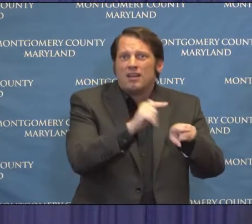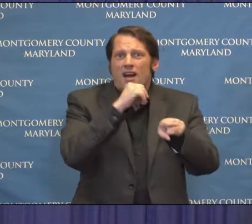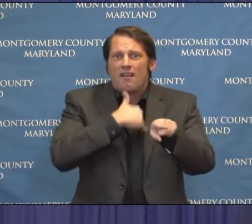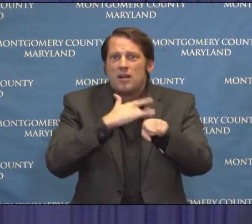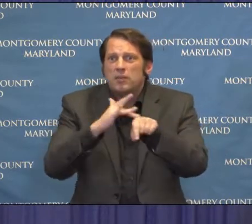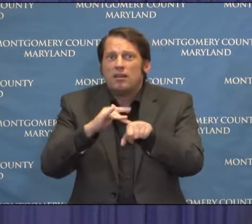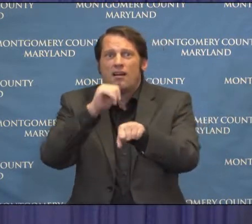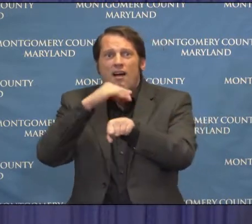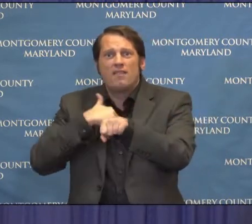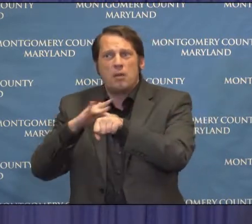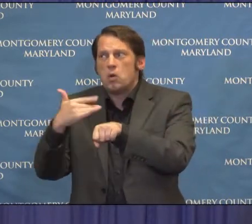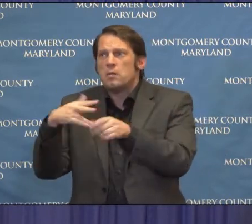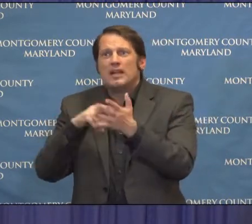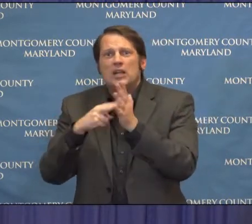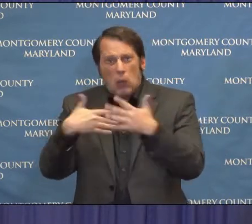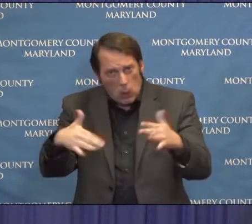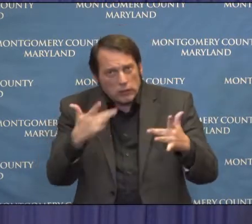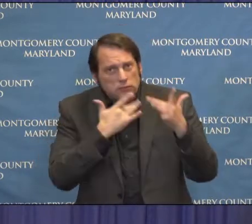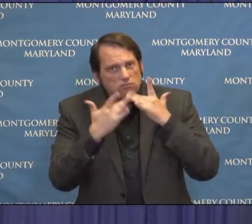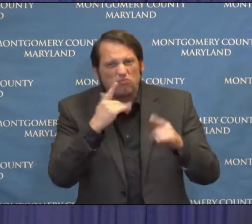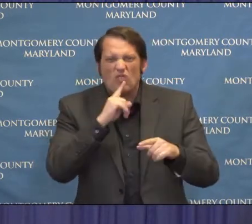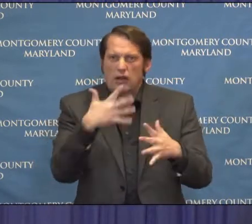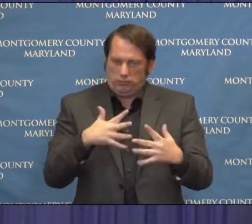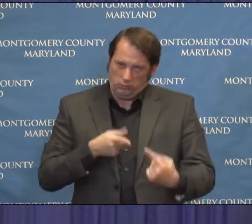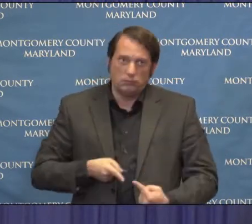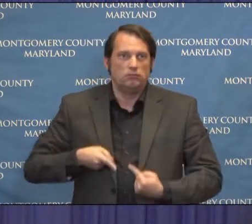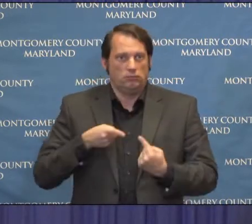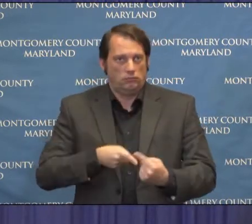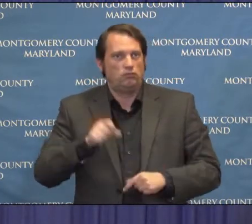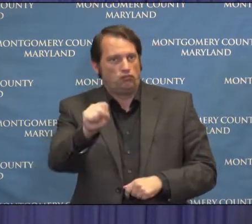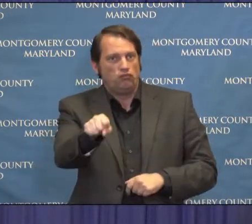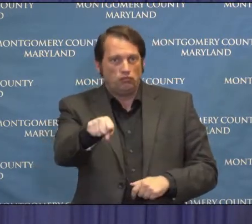trying to sort out through all that to find what